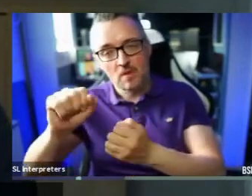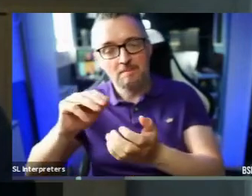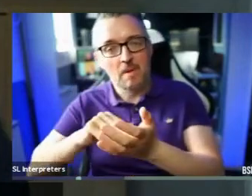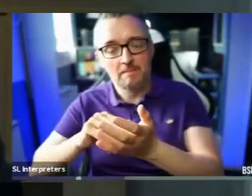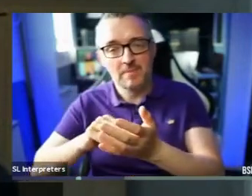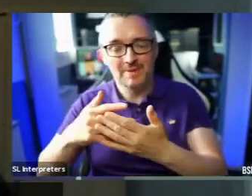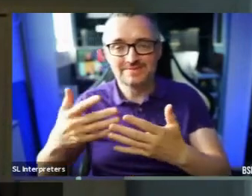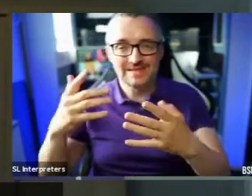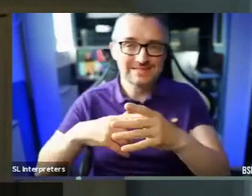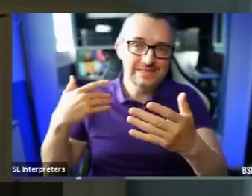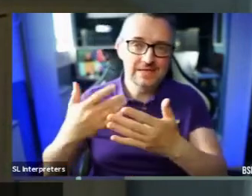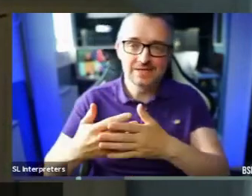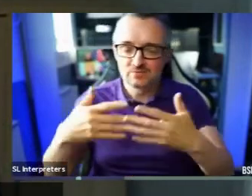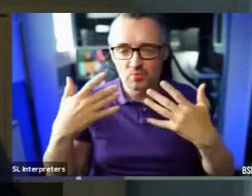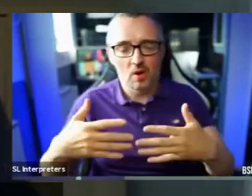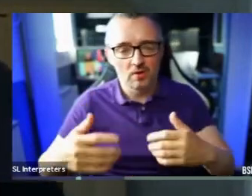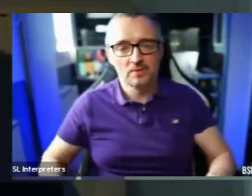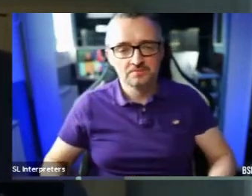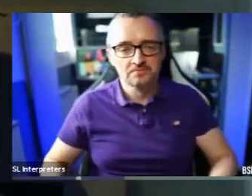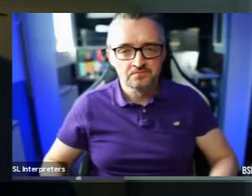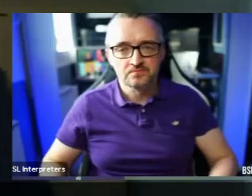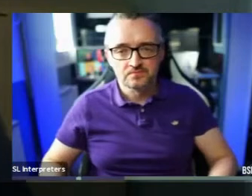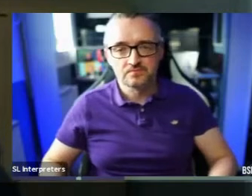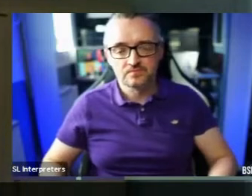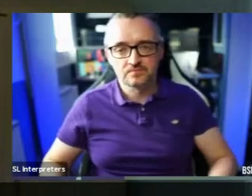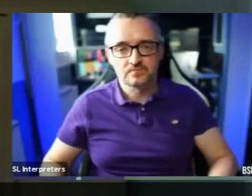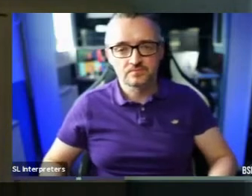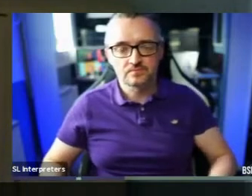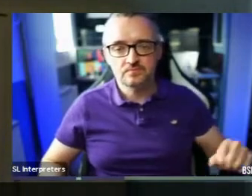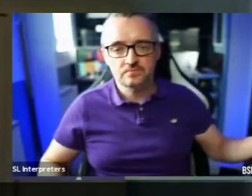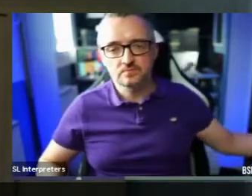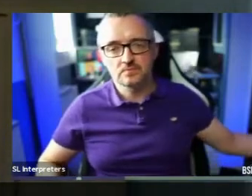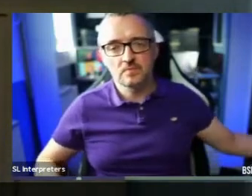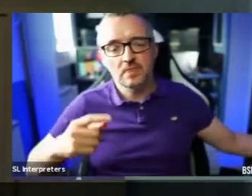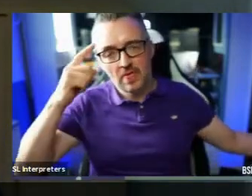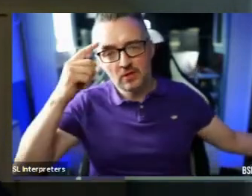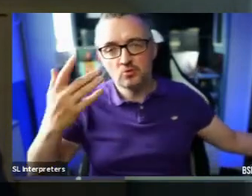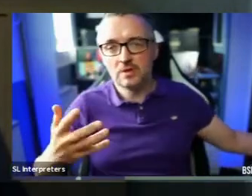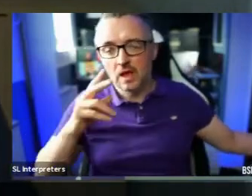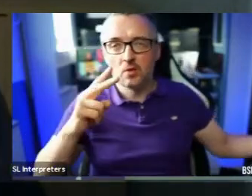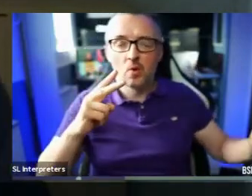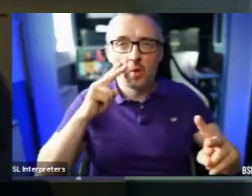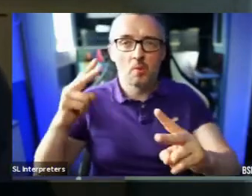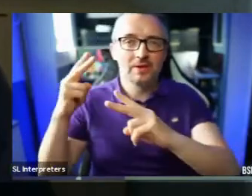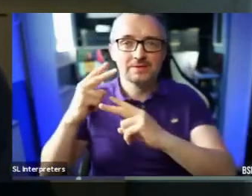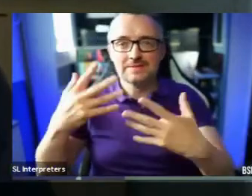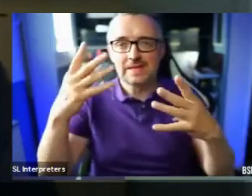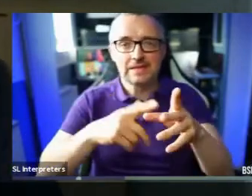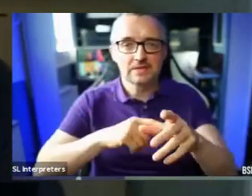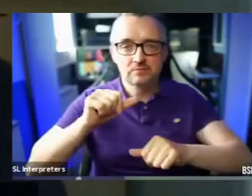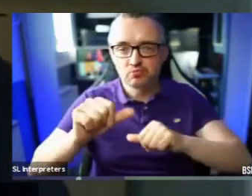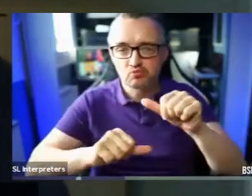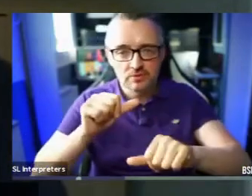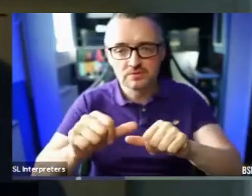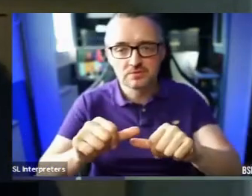And I think today we can reflect back on 10 years of progress and at points reflecting your part within that.